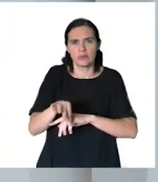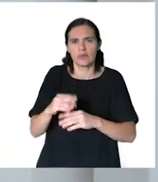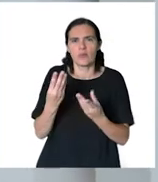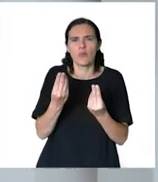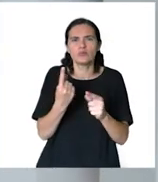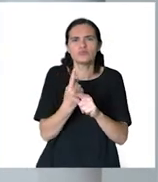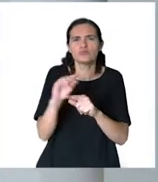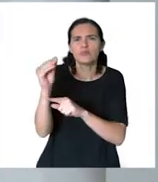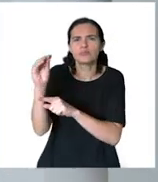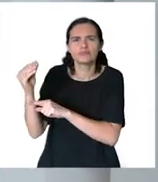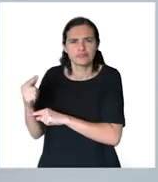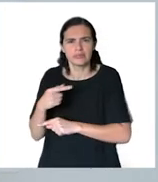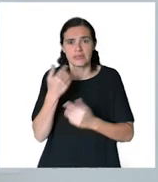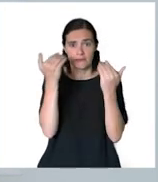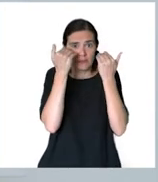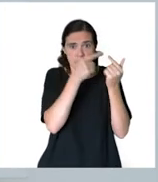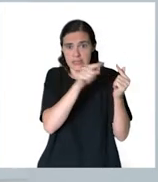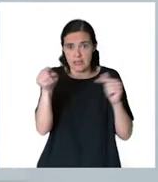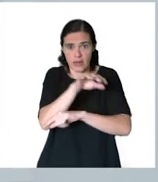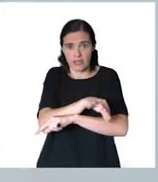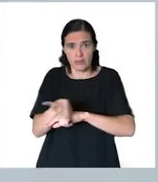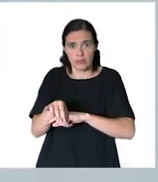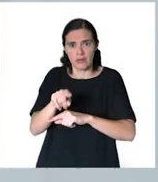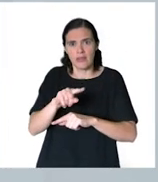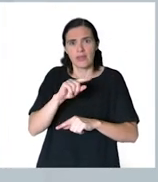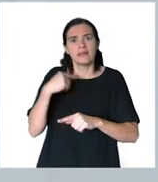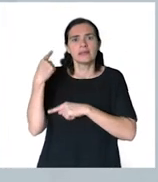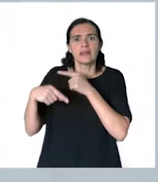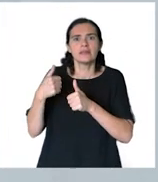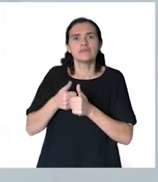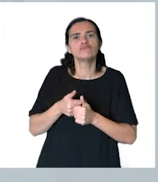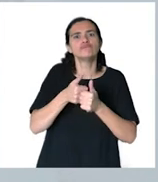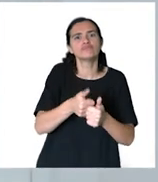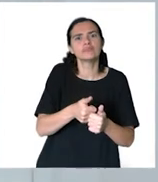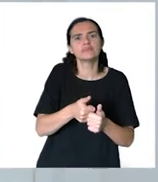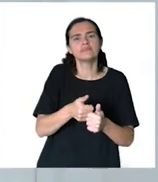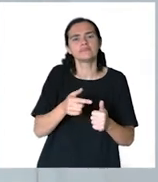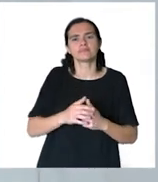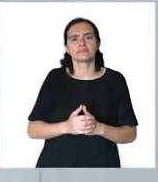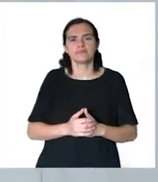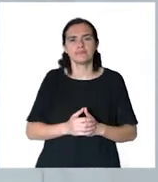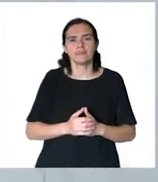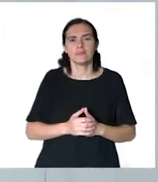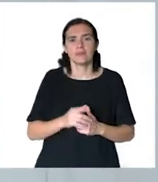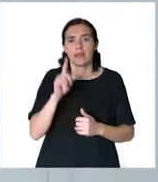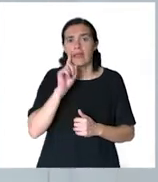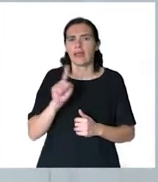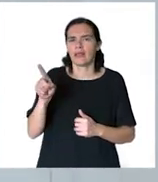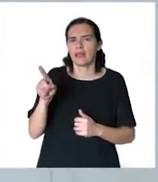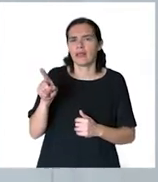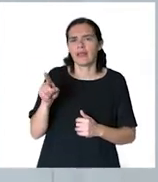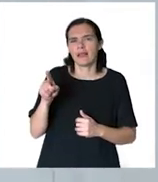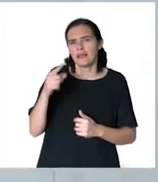of architecture, of his instruction, follow a tradition that the artist Yves Klein